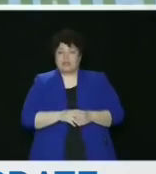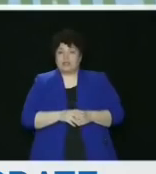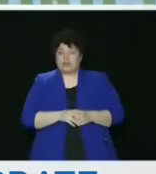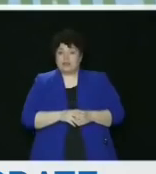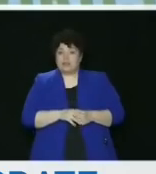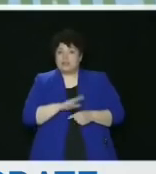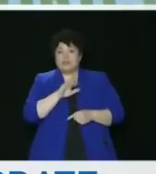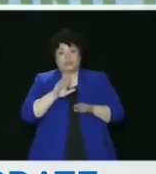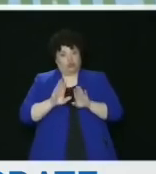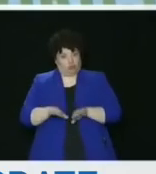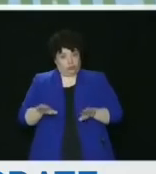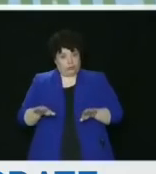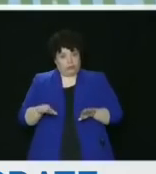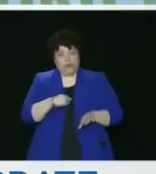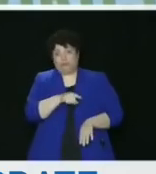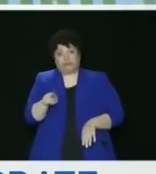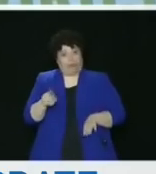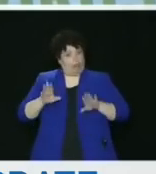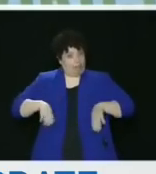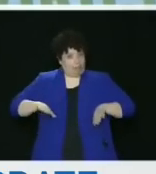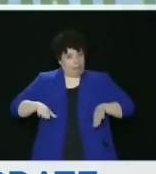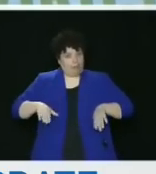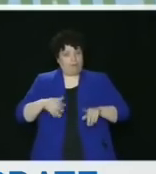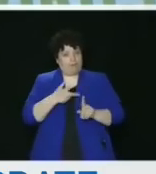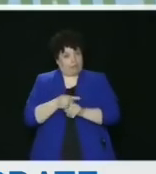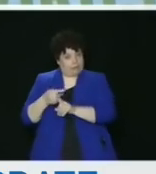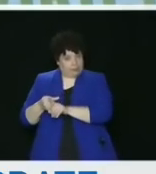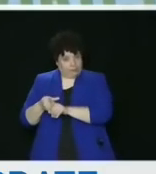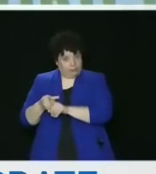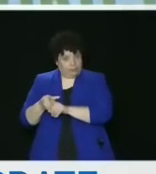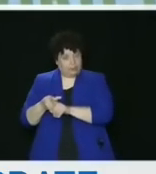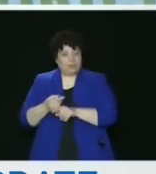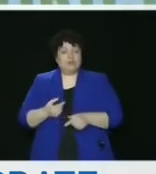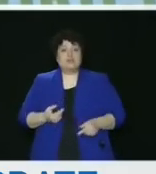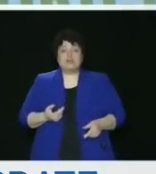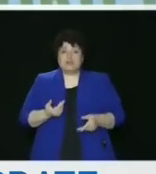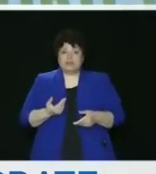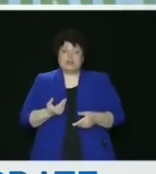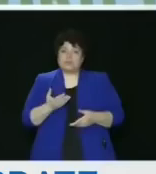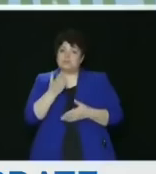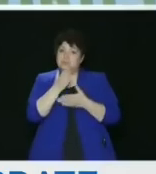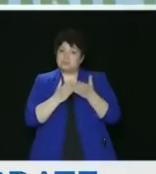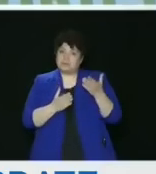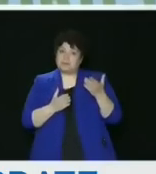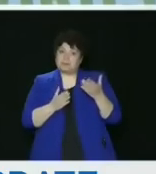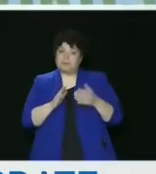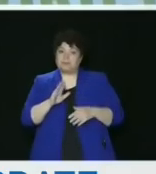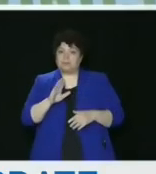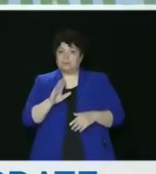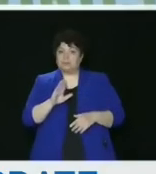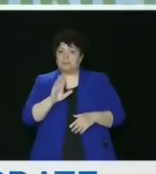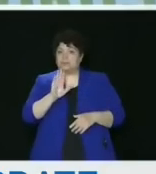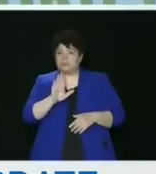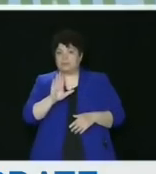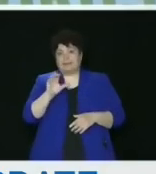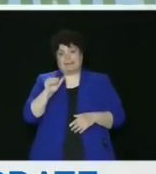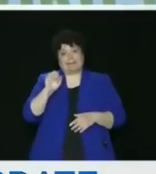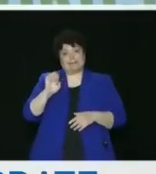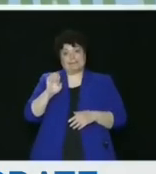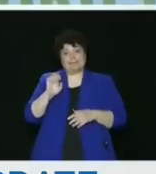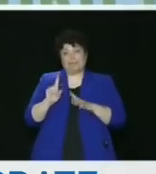there will be children who have not yet been vaccinated. So there will be cases, that's